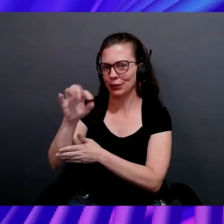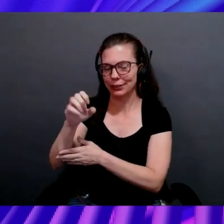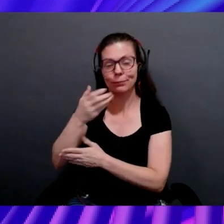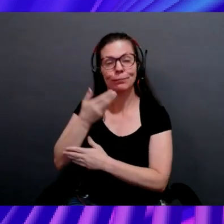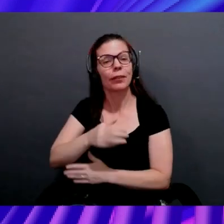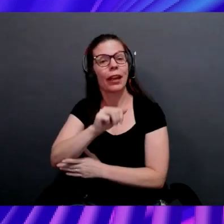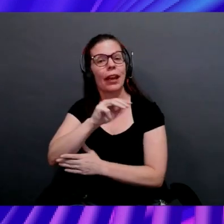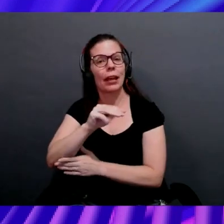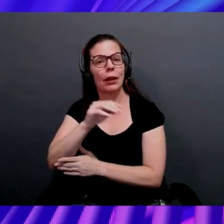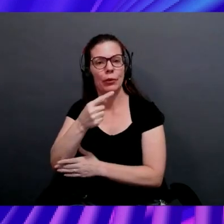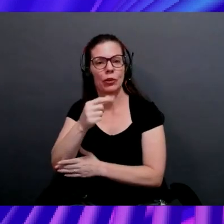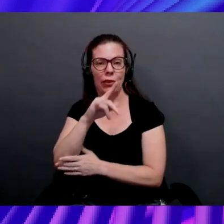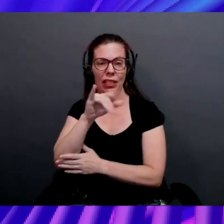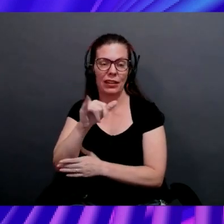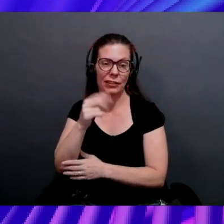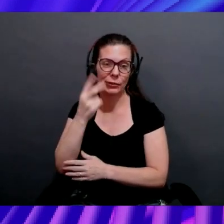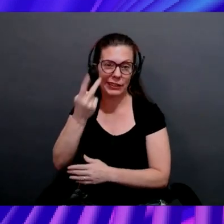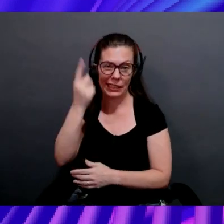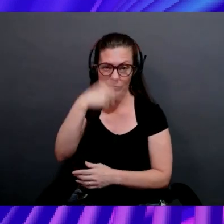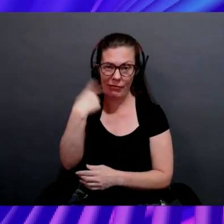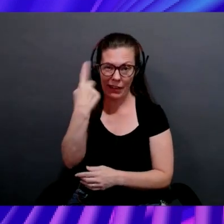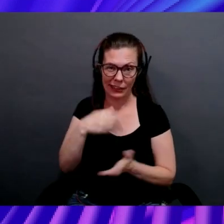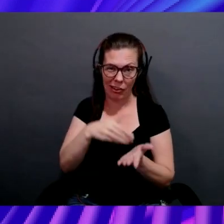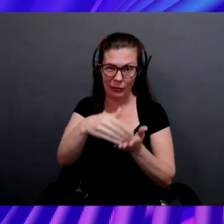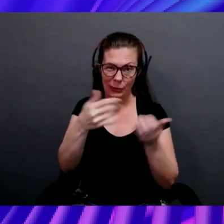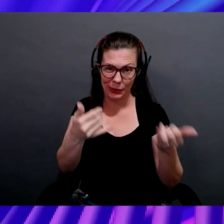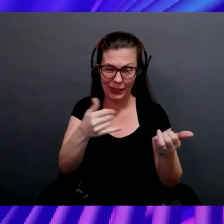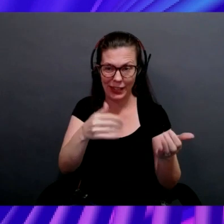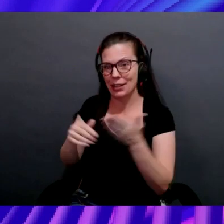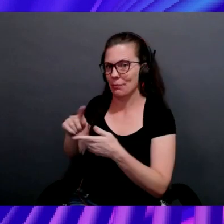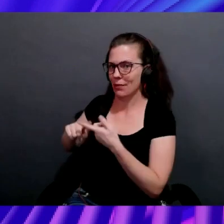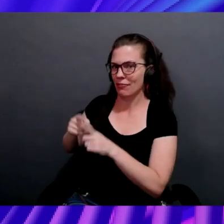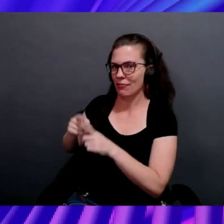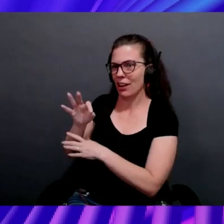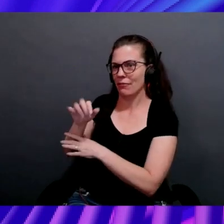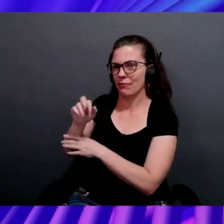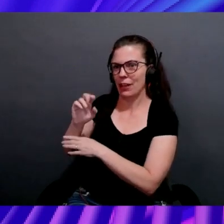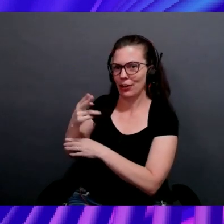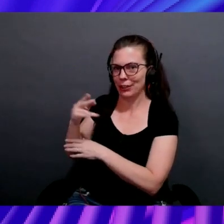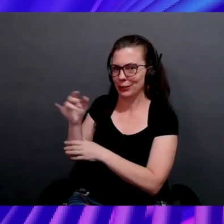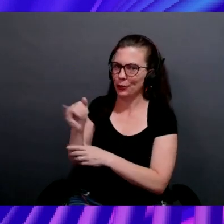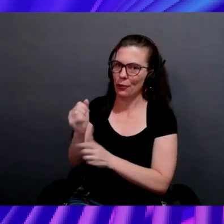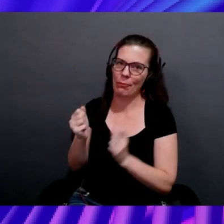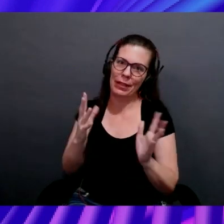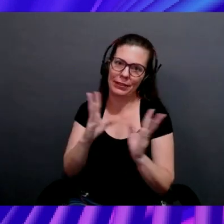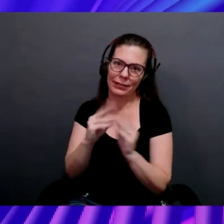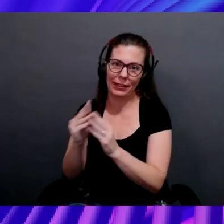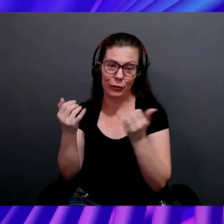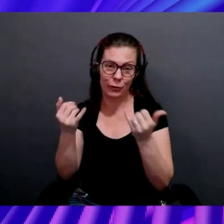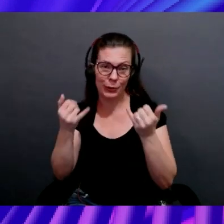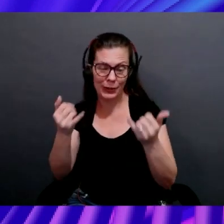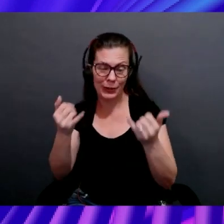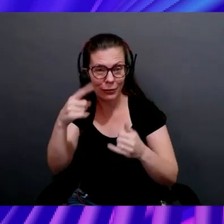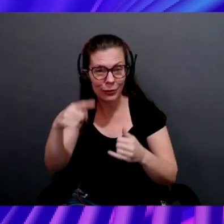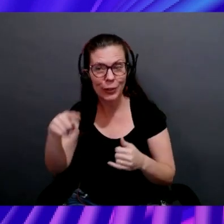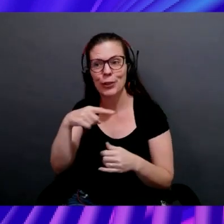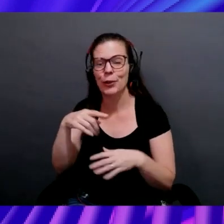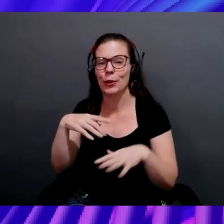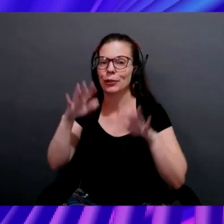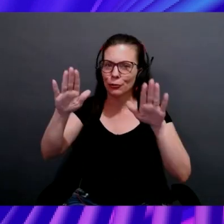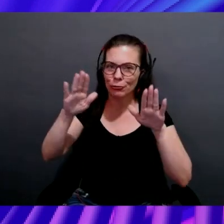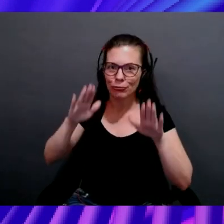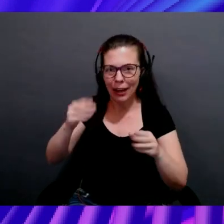my face a lot today, and you're going to be seeing my friend Farah's face a lot today, too. We've got a lot of sessions coming up for you with great content focused